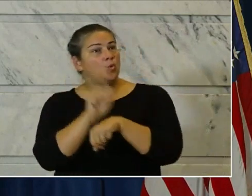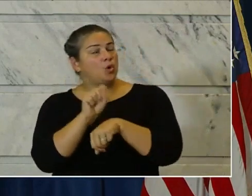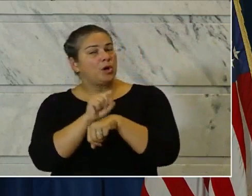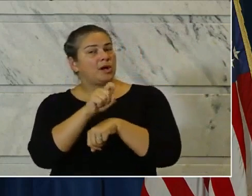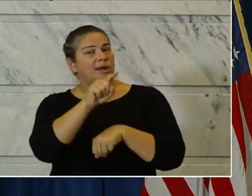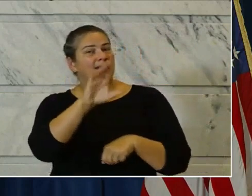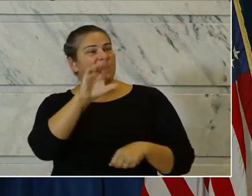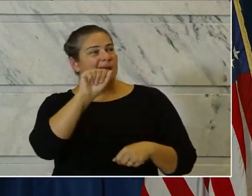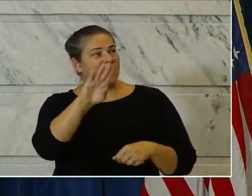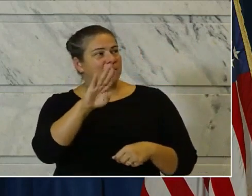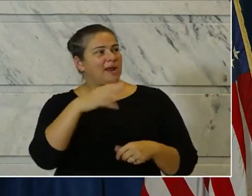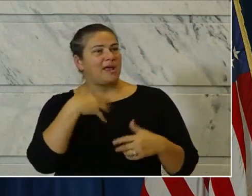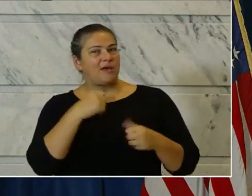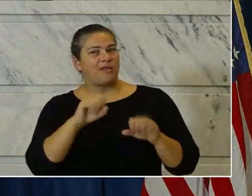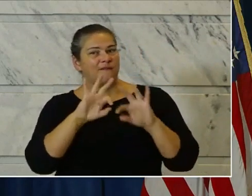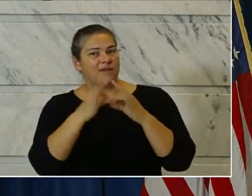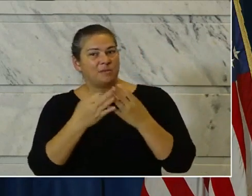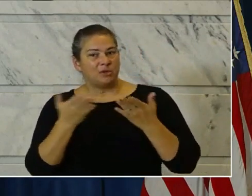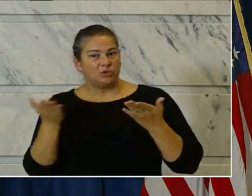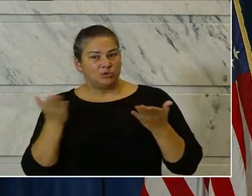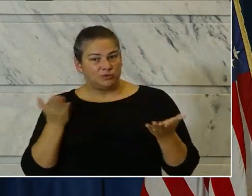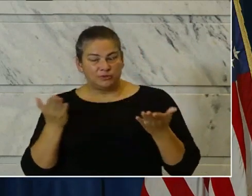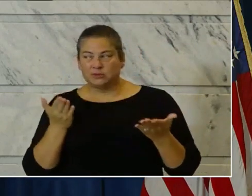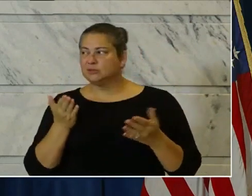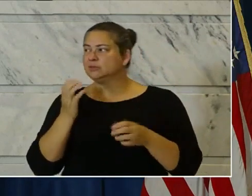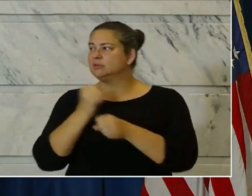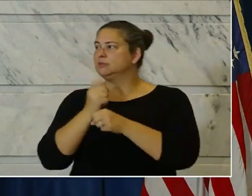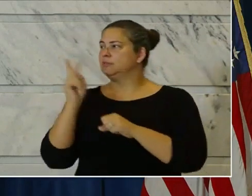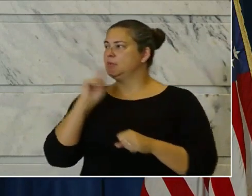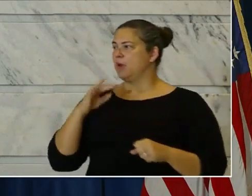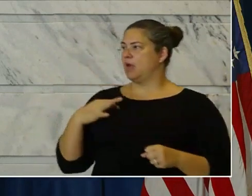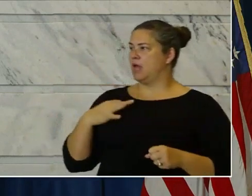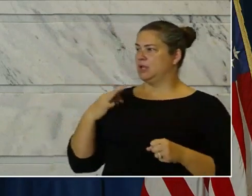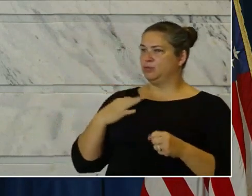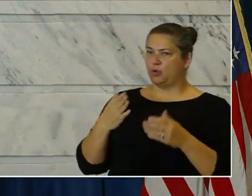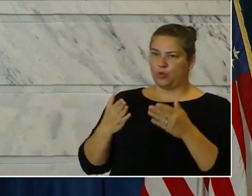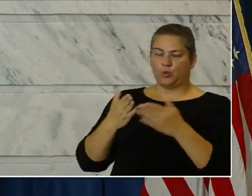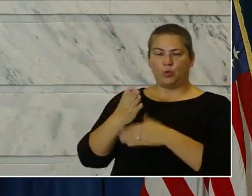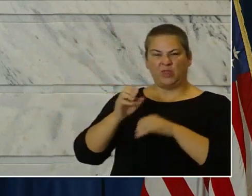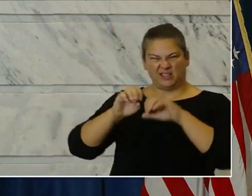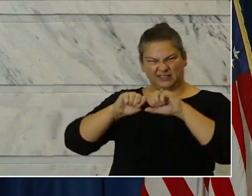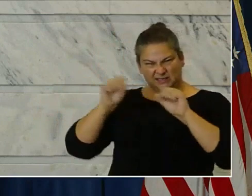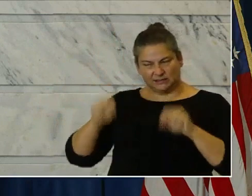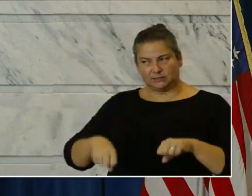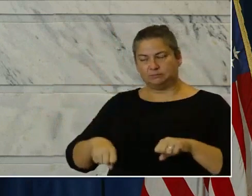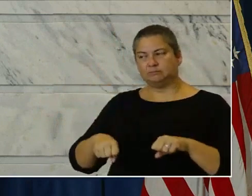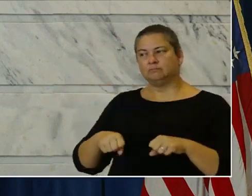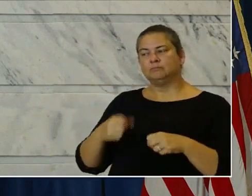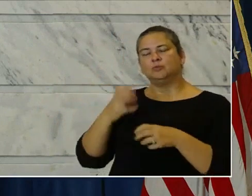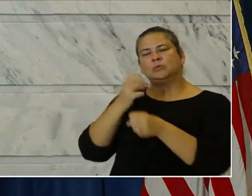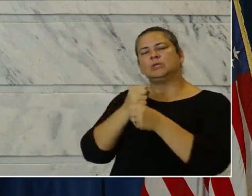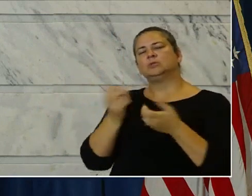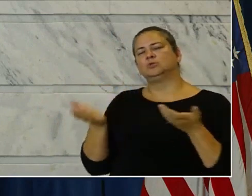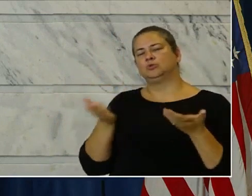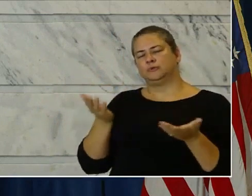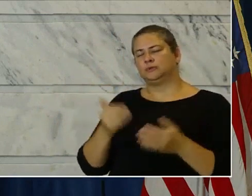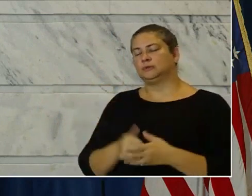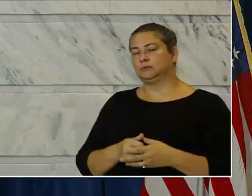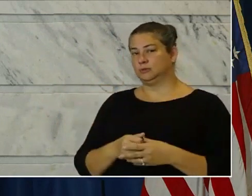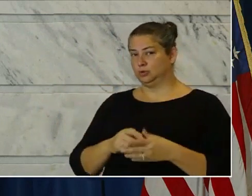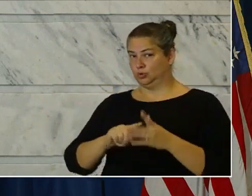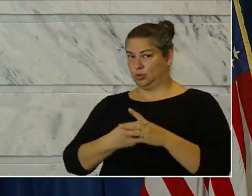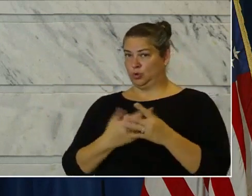for Health and Family Services to get people eligible and through our systems to be eligible for services. As of